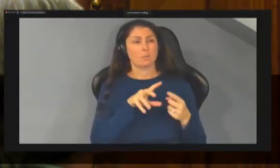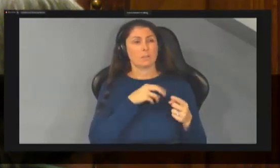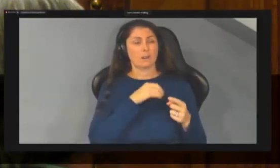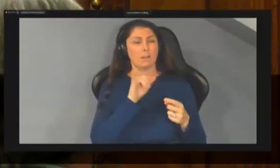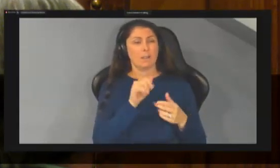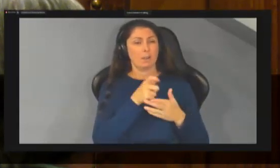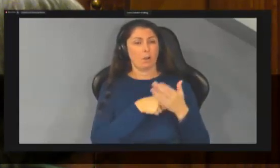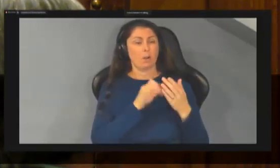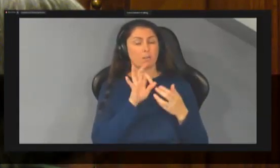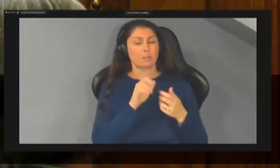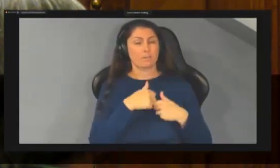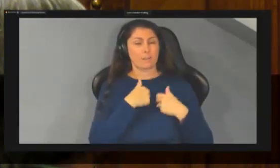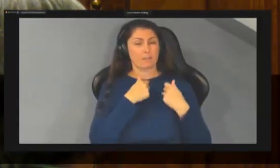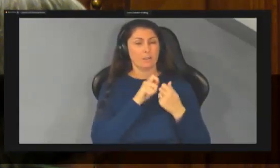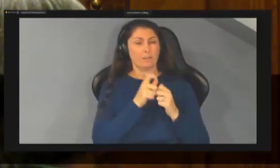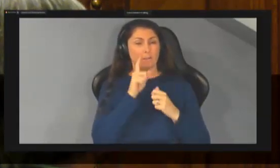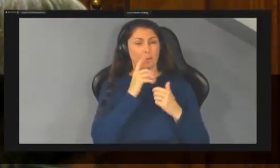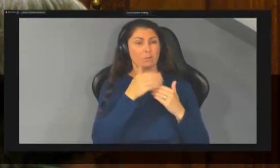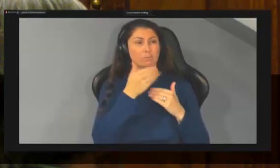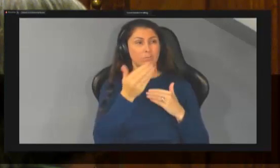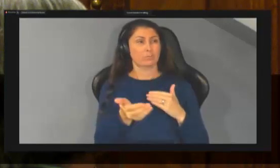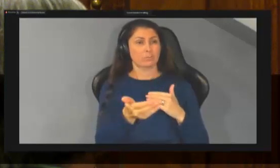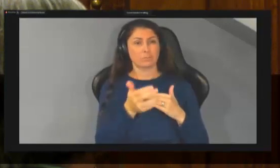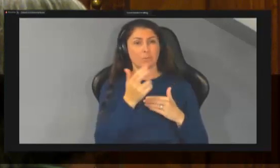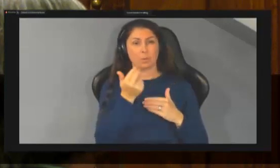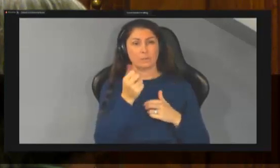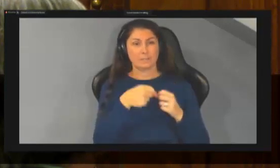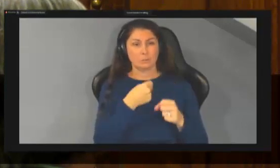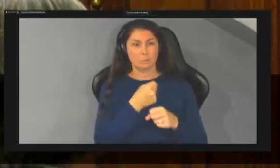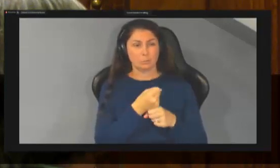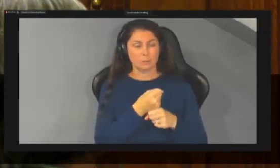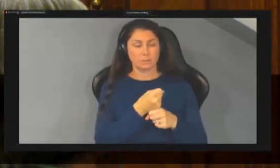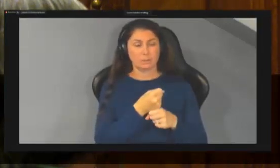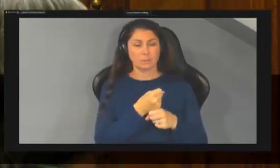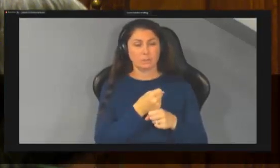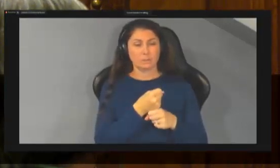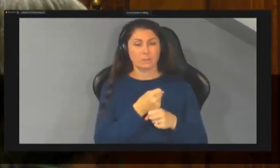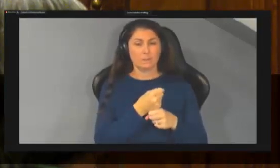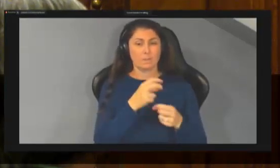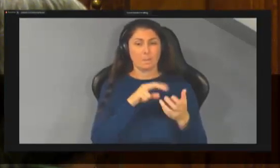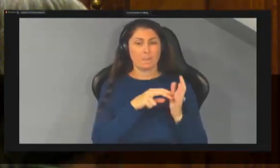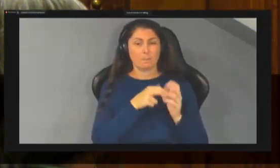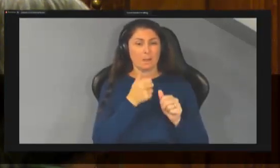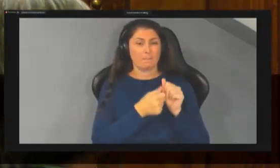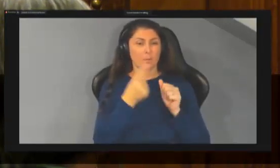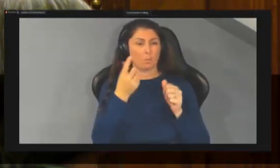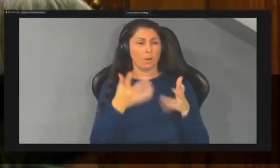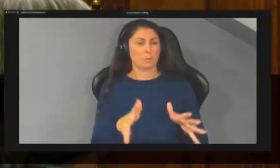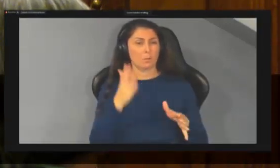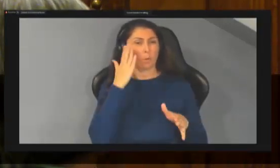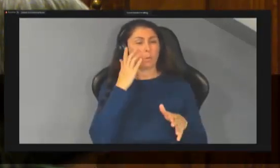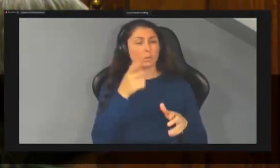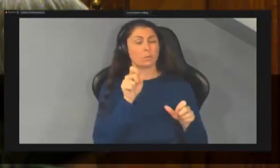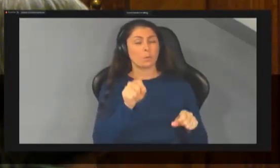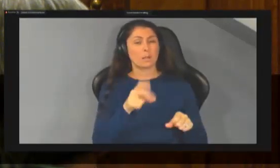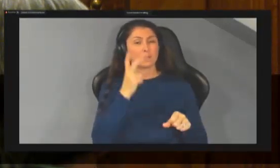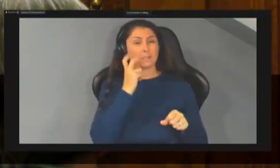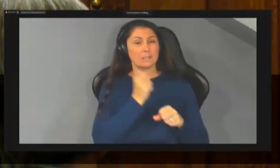for over a decade, like 13 years or so, I mean, everybody knows, you can just see, you make a